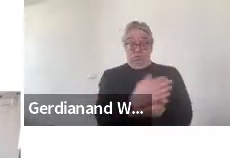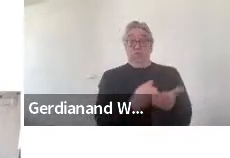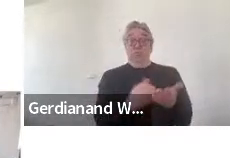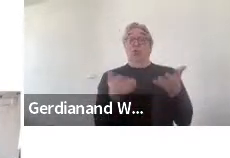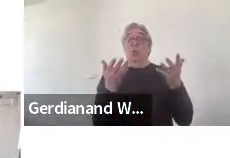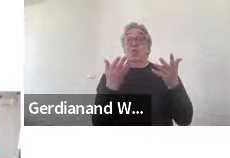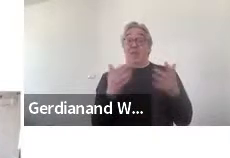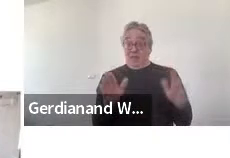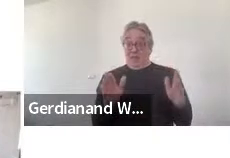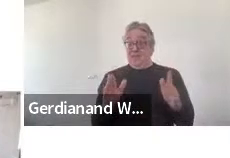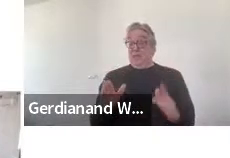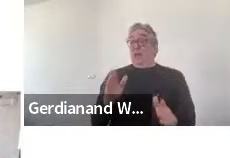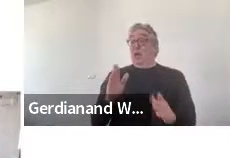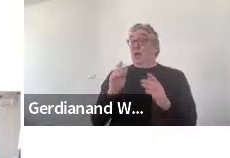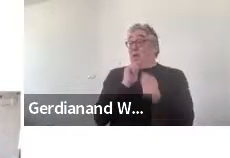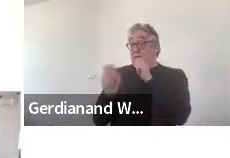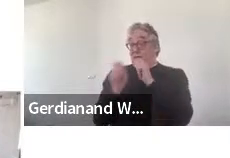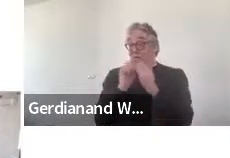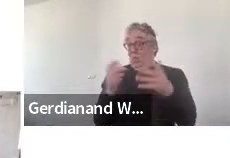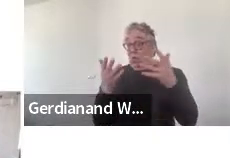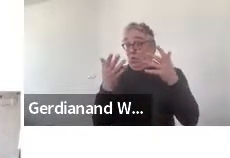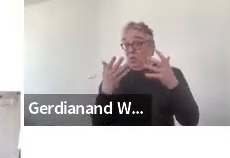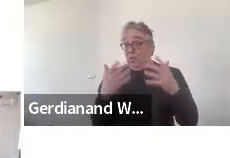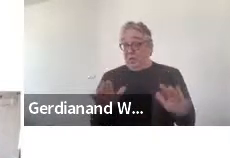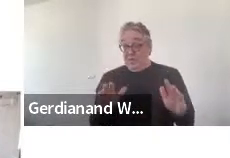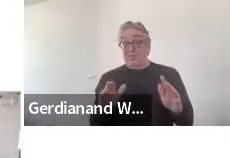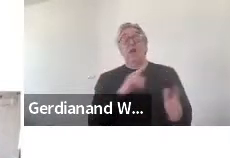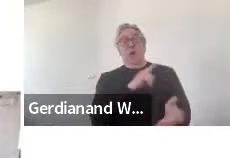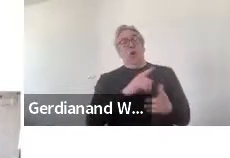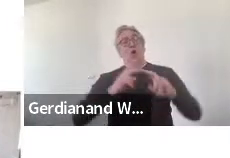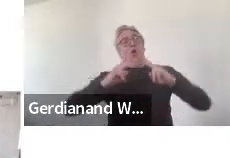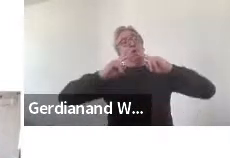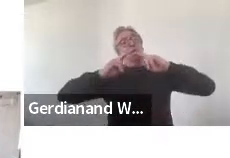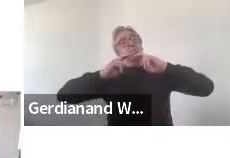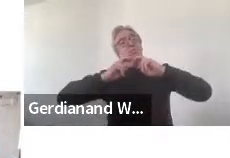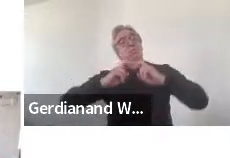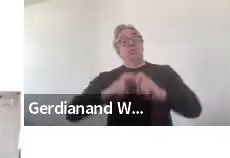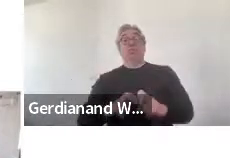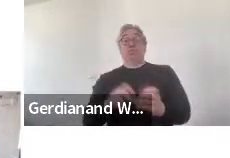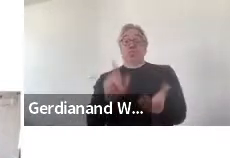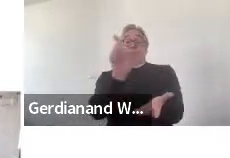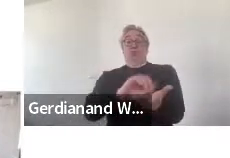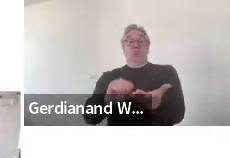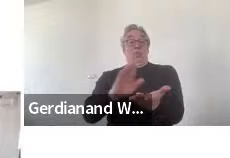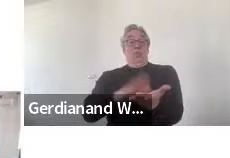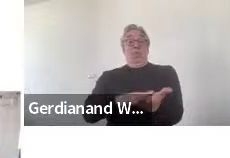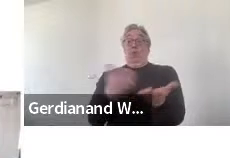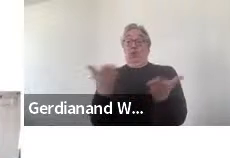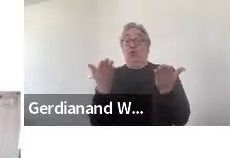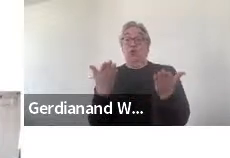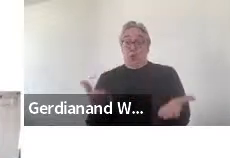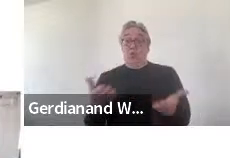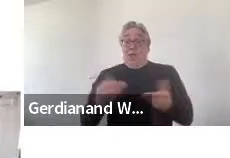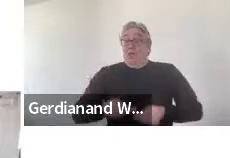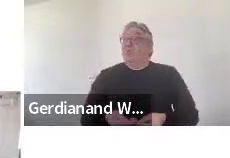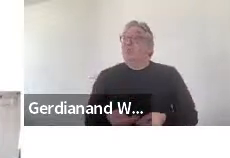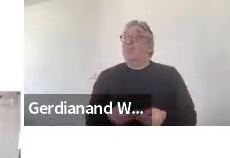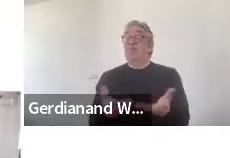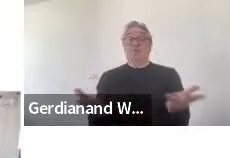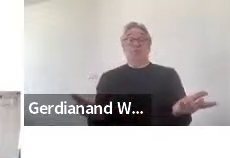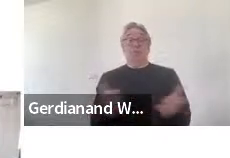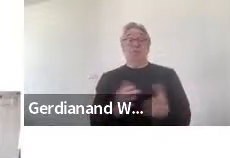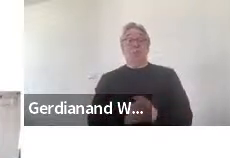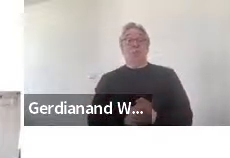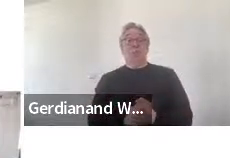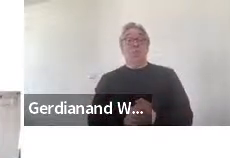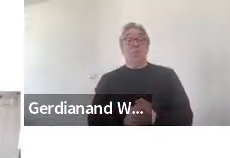researchers analyzed the data and produced the study, which is officially being launched today. By encouraging participants to